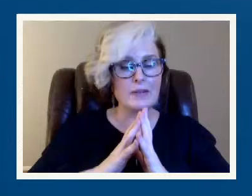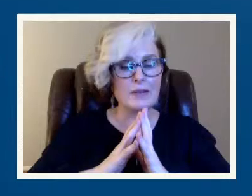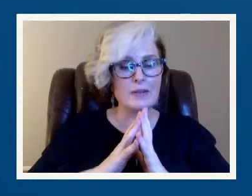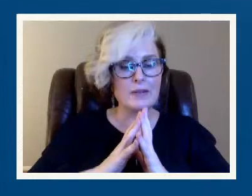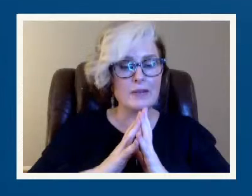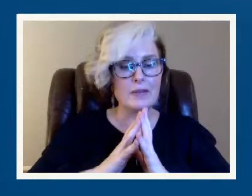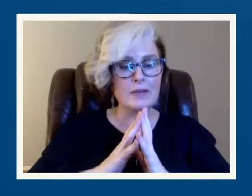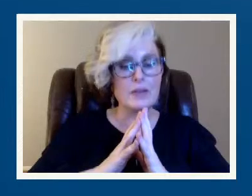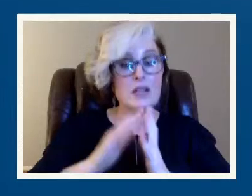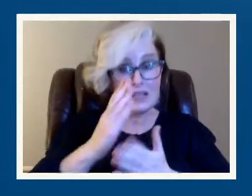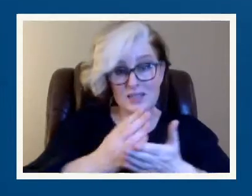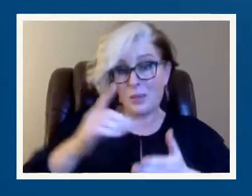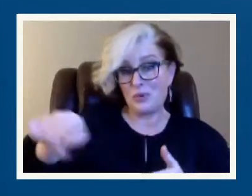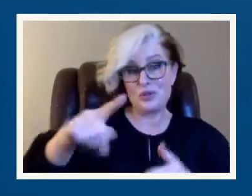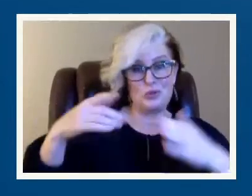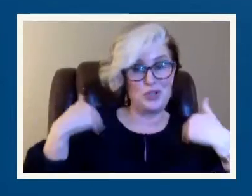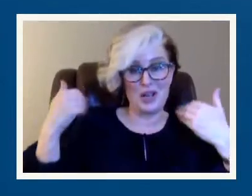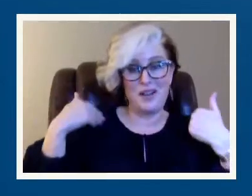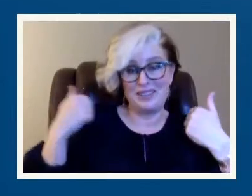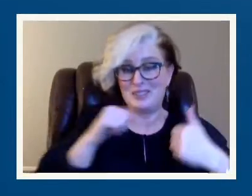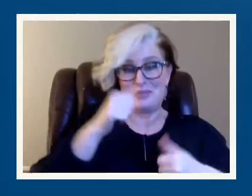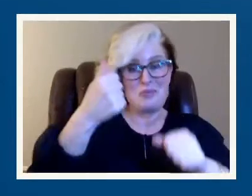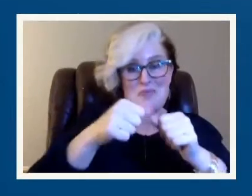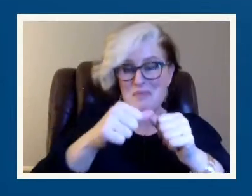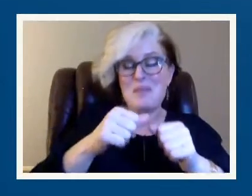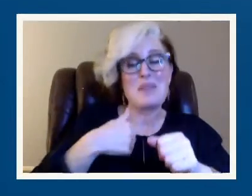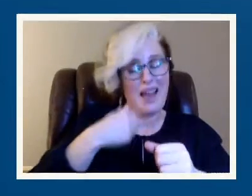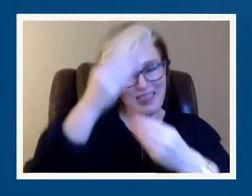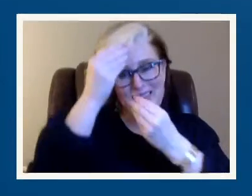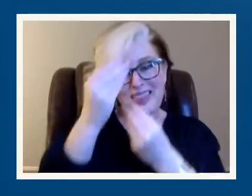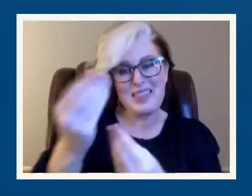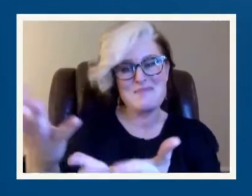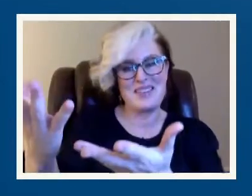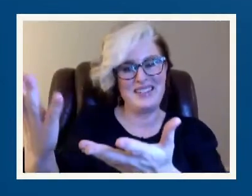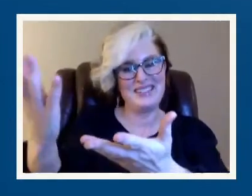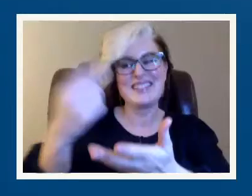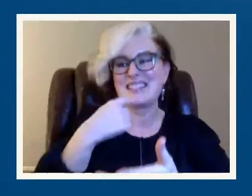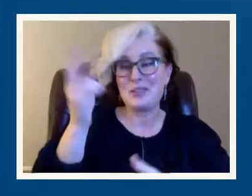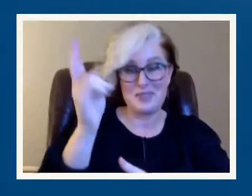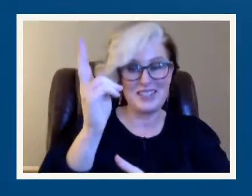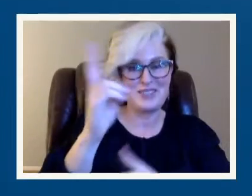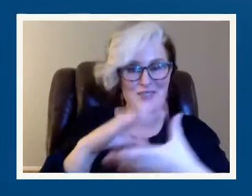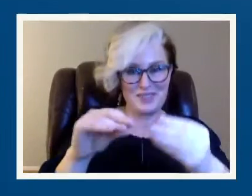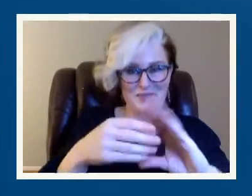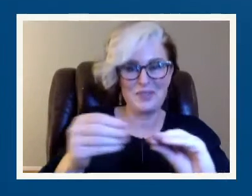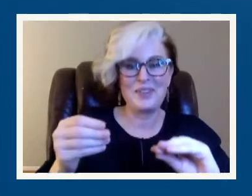Well, some of you are too young, but let me refresh your memories or give you a history lesson.